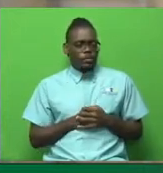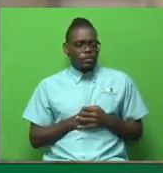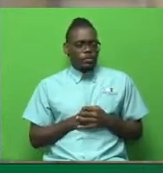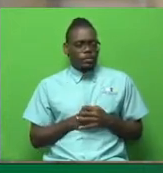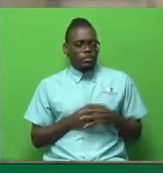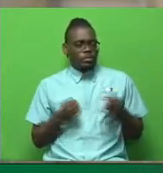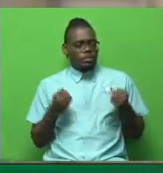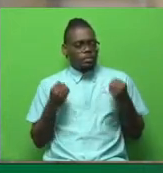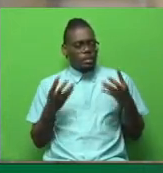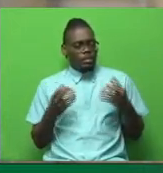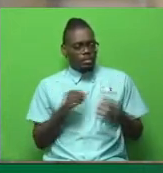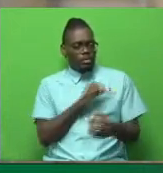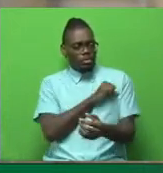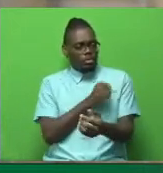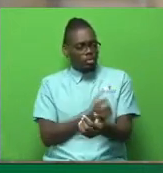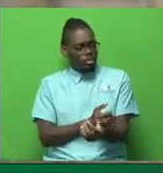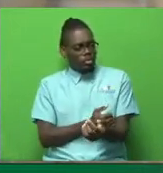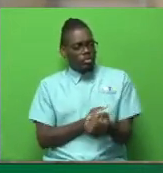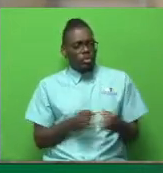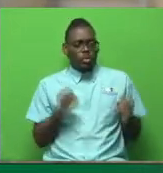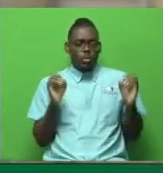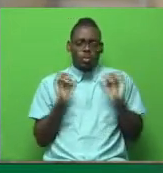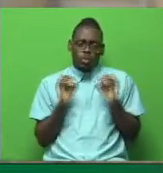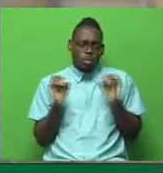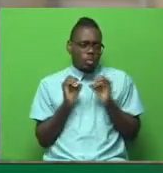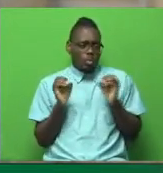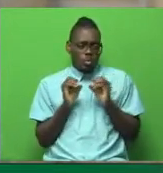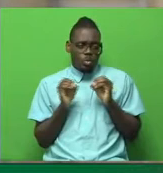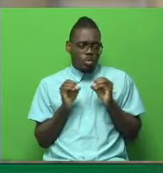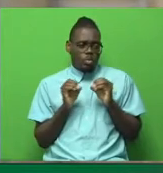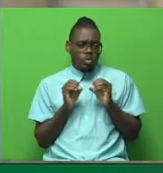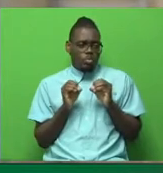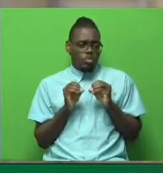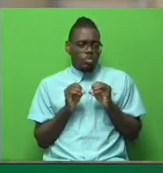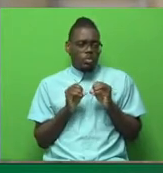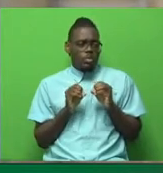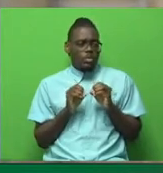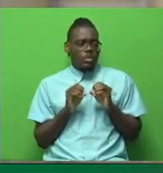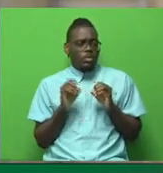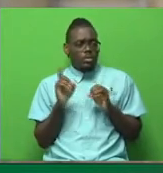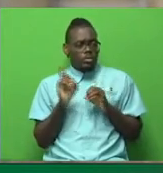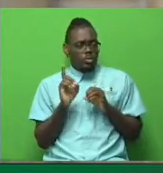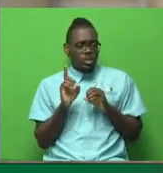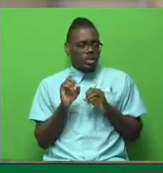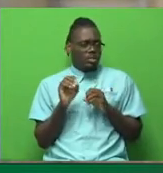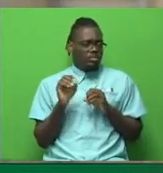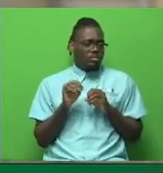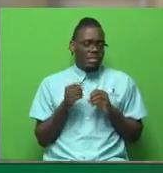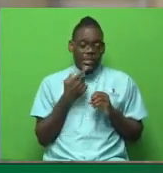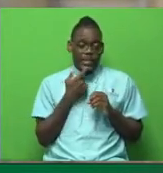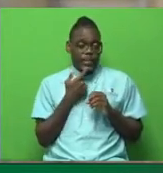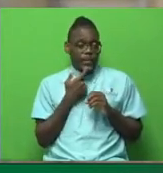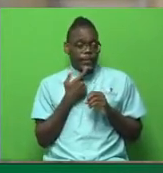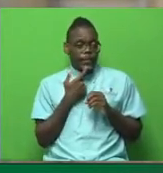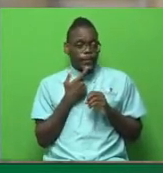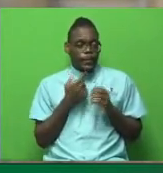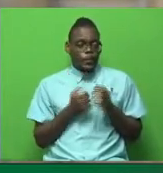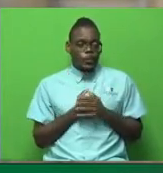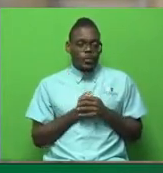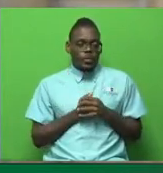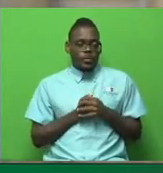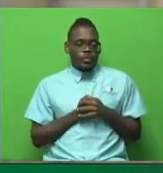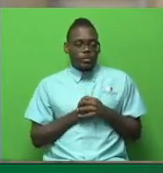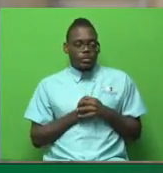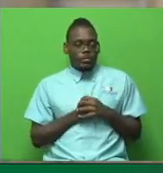without qualification no ceteros Parables no we all things remaining the same as if it came from the good Lord